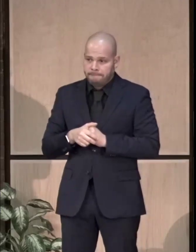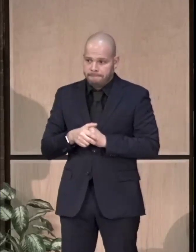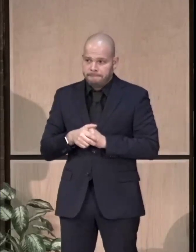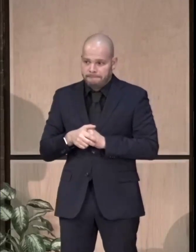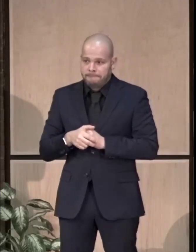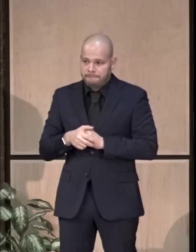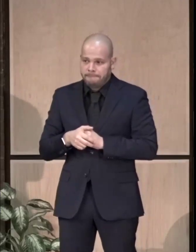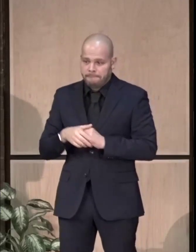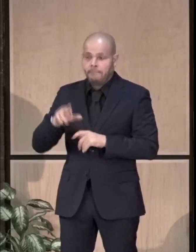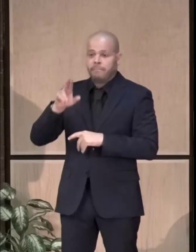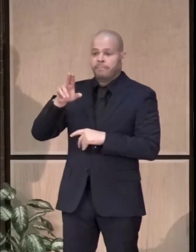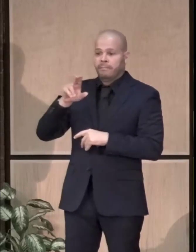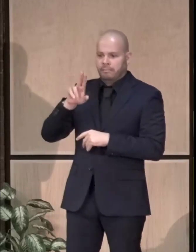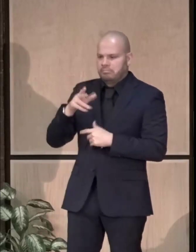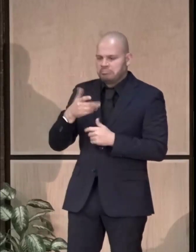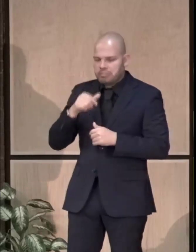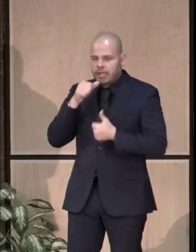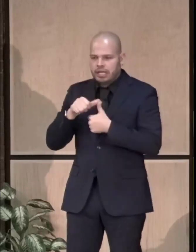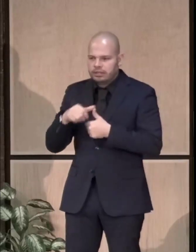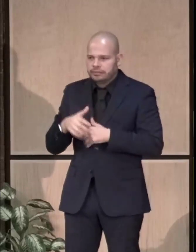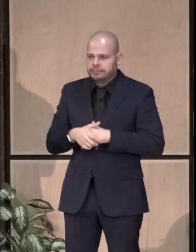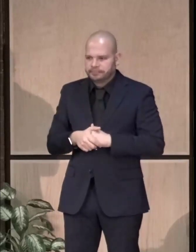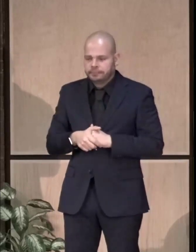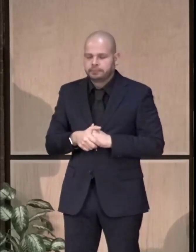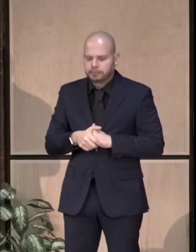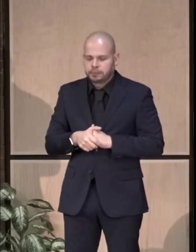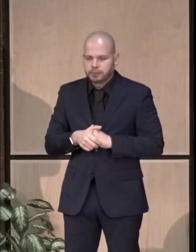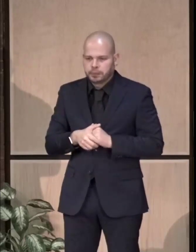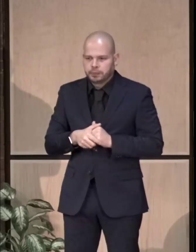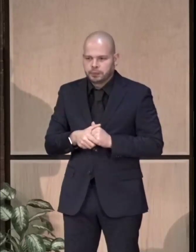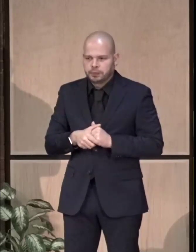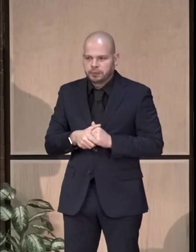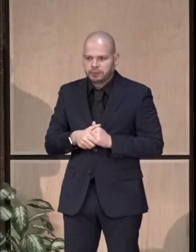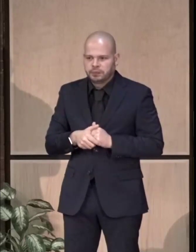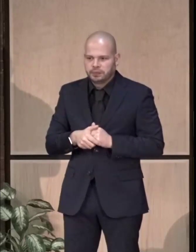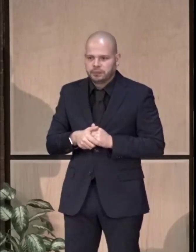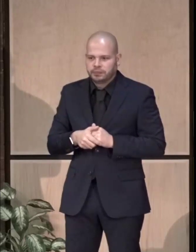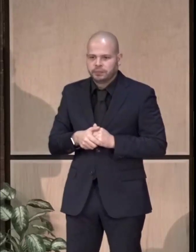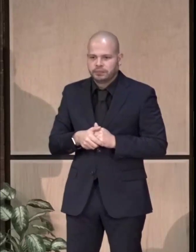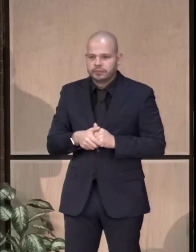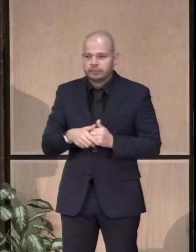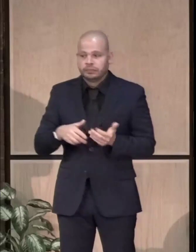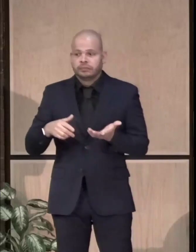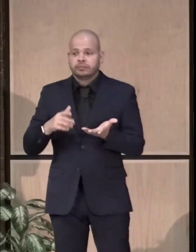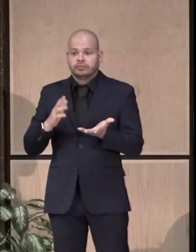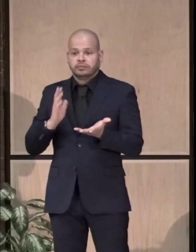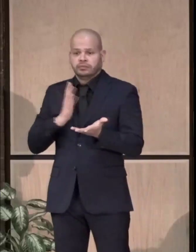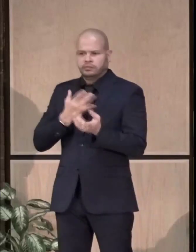And that's the process, yes. So in terms of the excuses that are